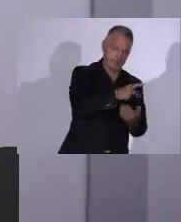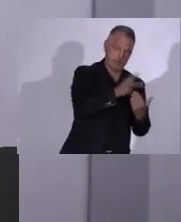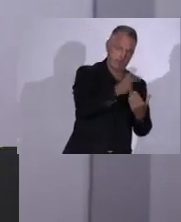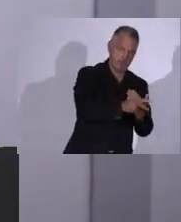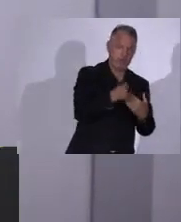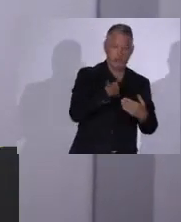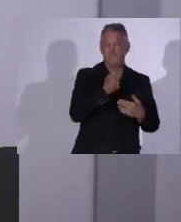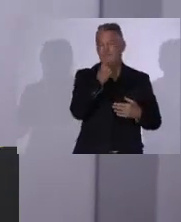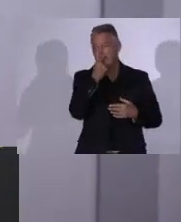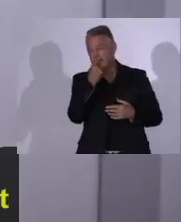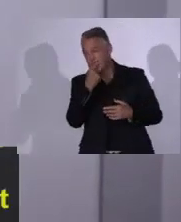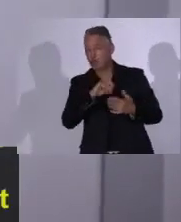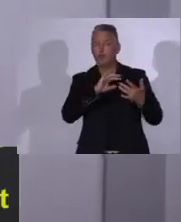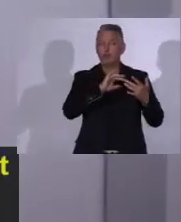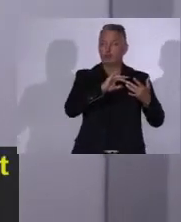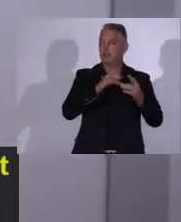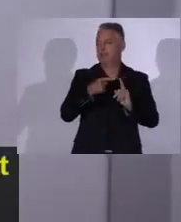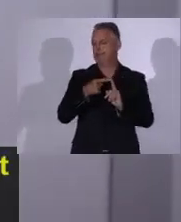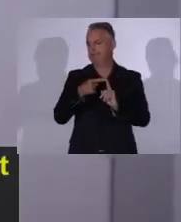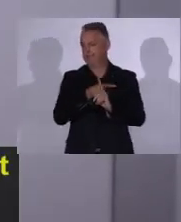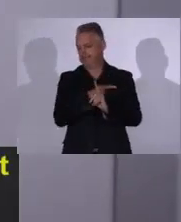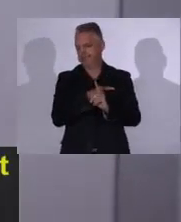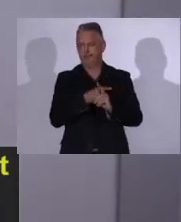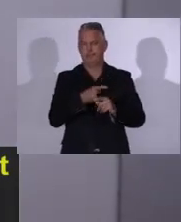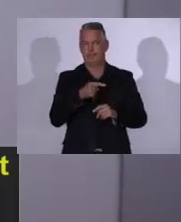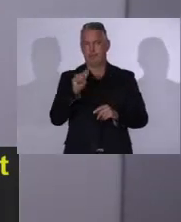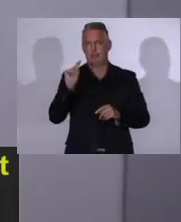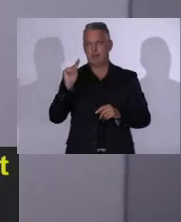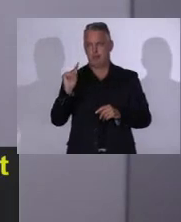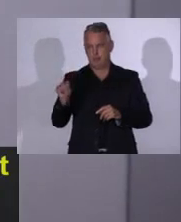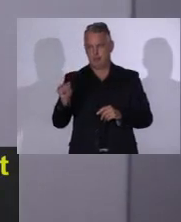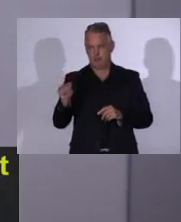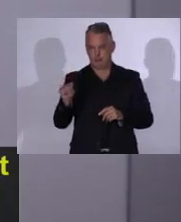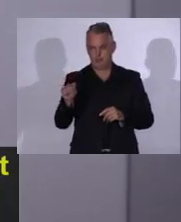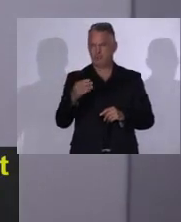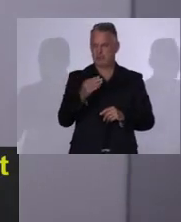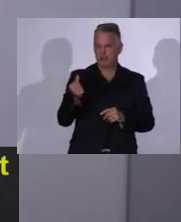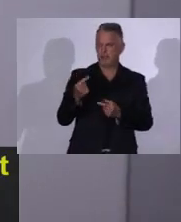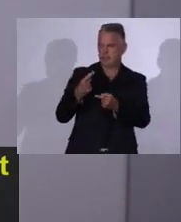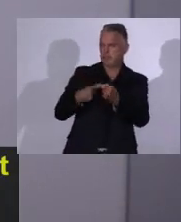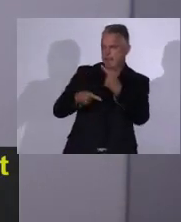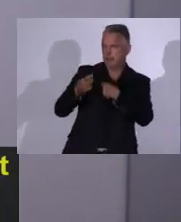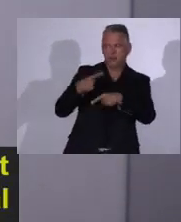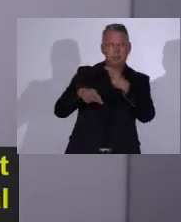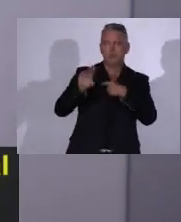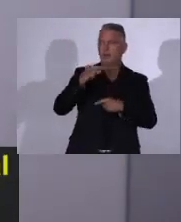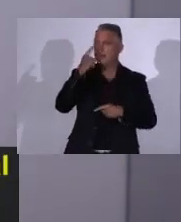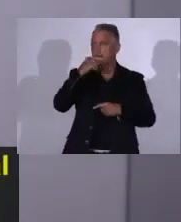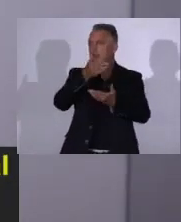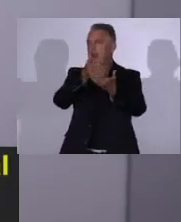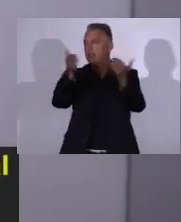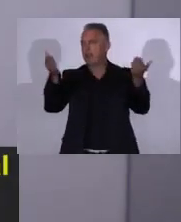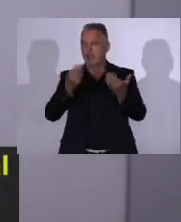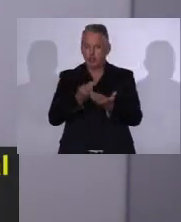that I've been able to have in a short period of time, even the anecdotal advice and evidence from people who are out on the soup van